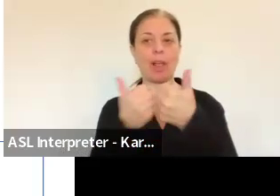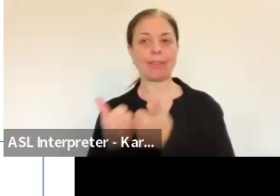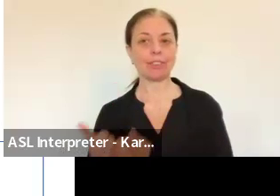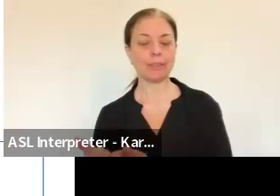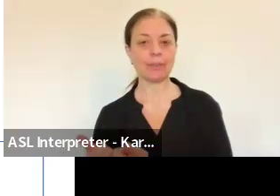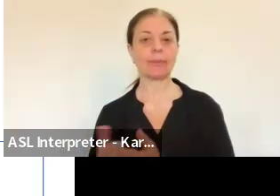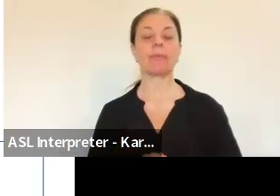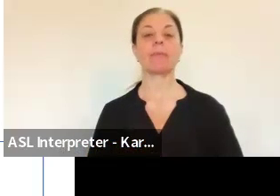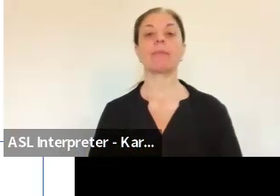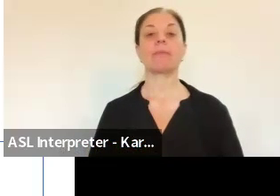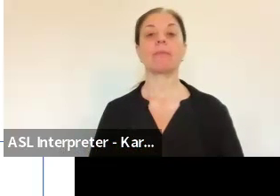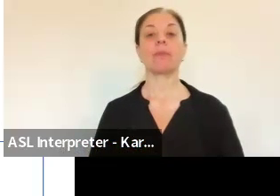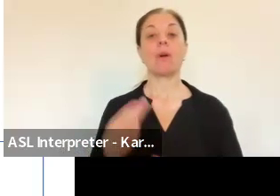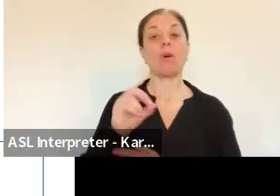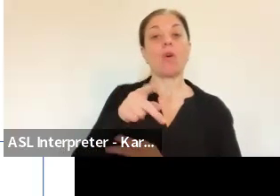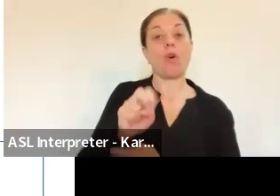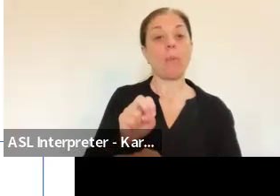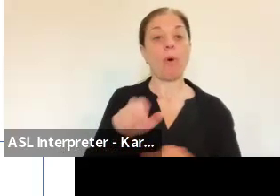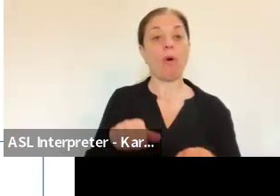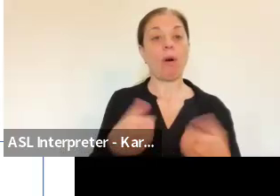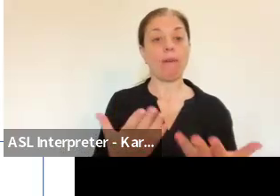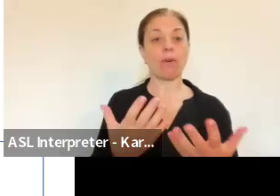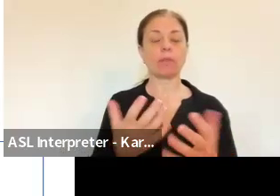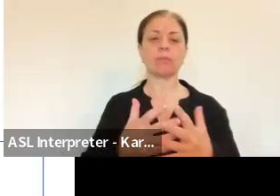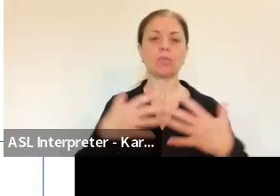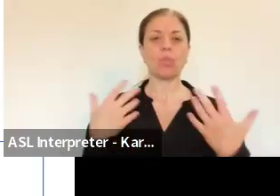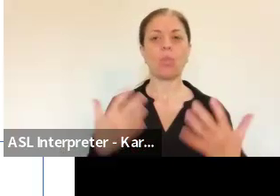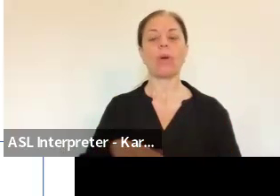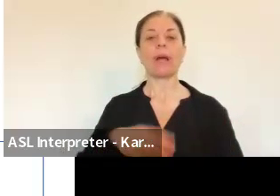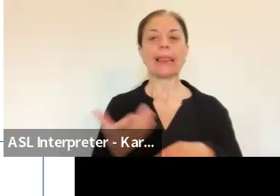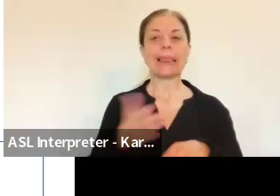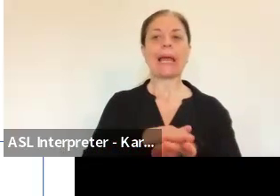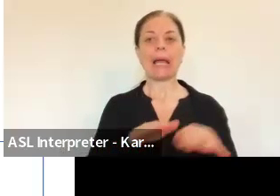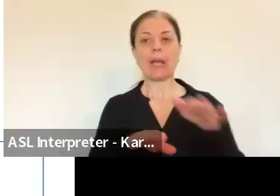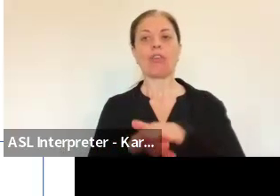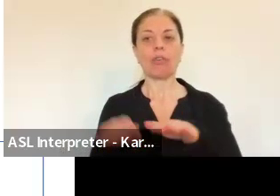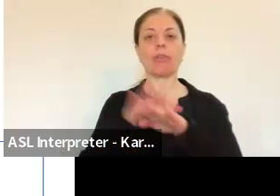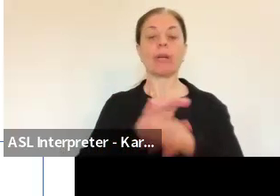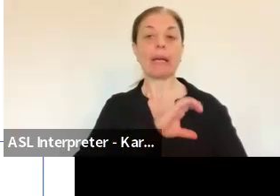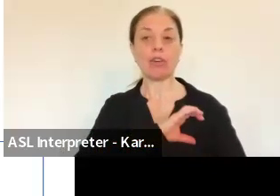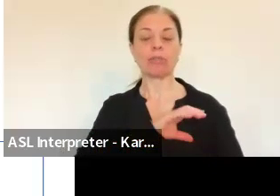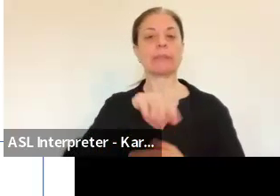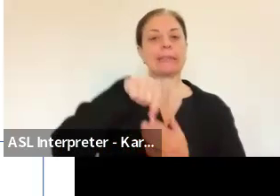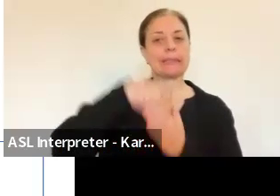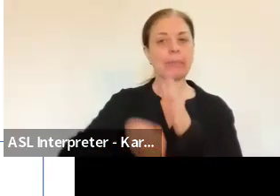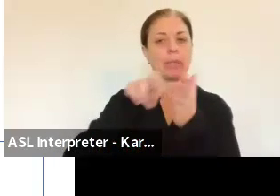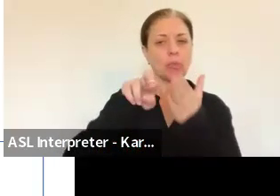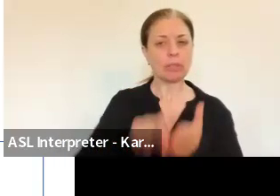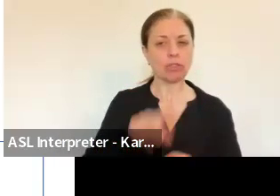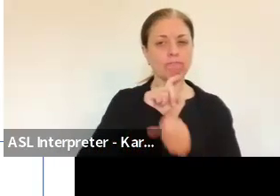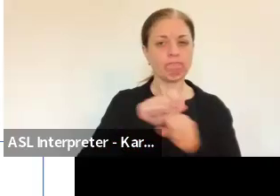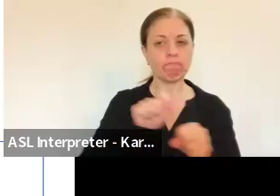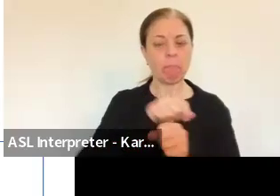challenges. Hope offers a wealth of layered characters and deeply researched, authentic